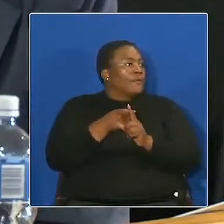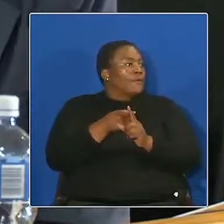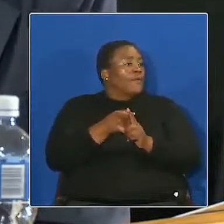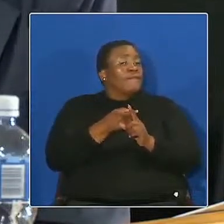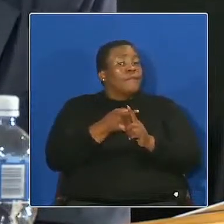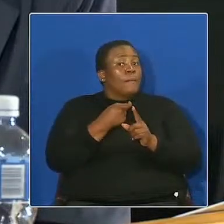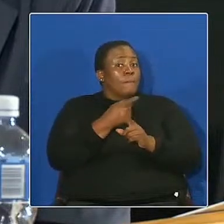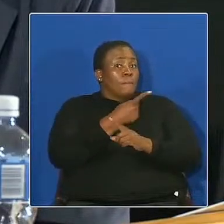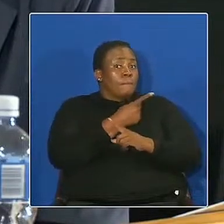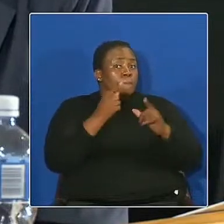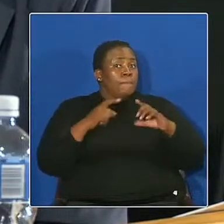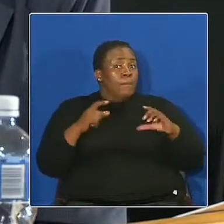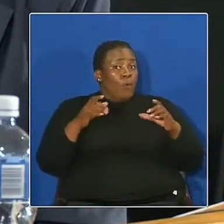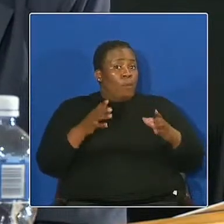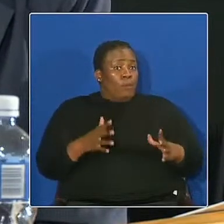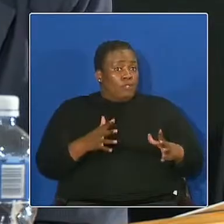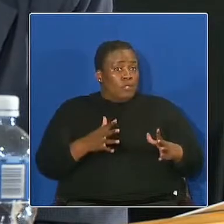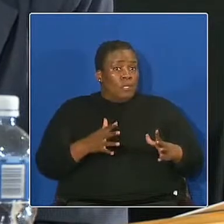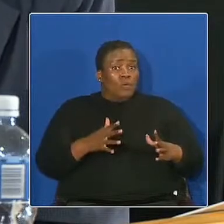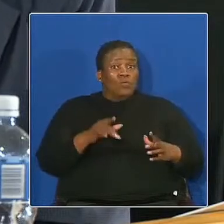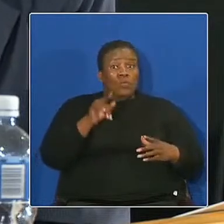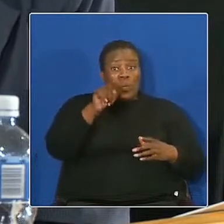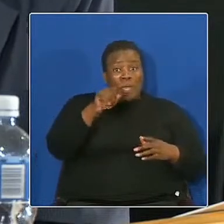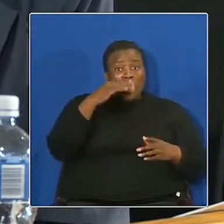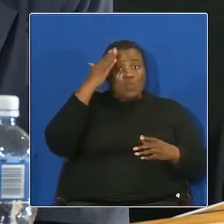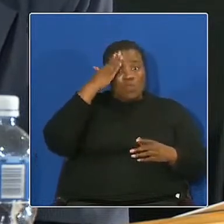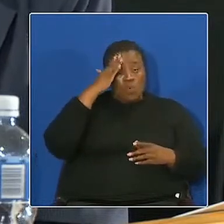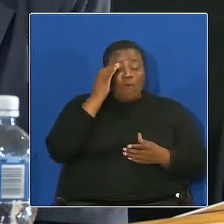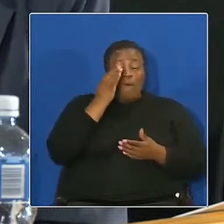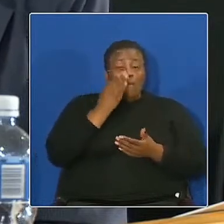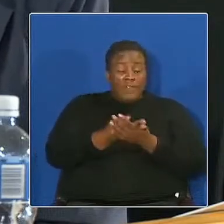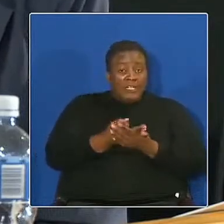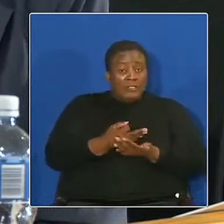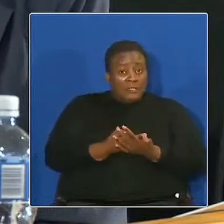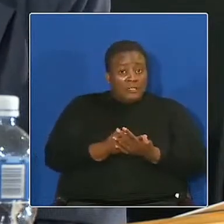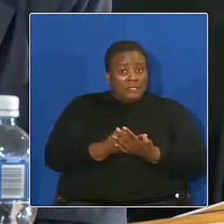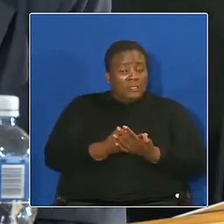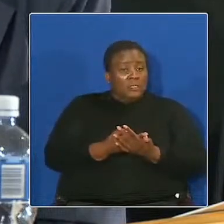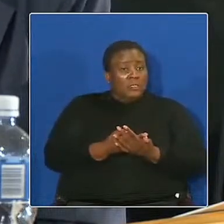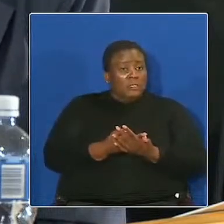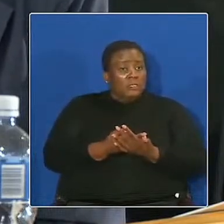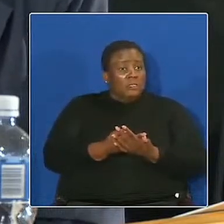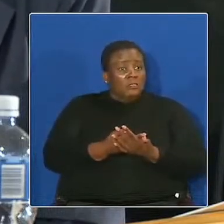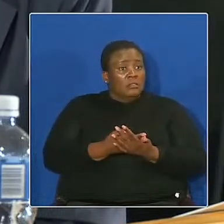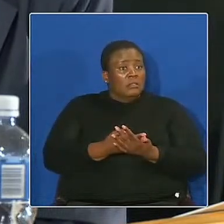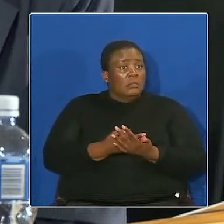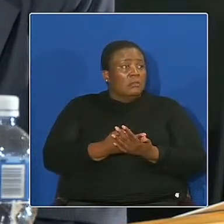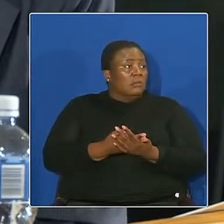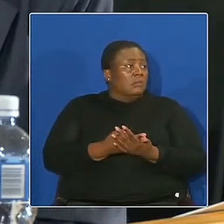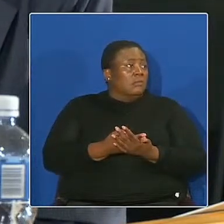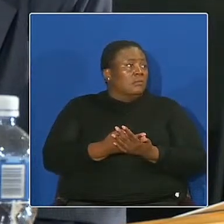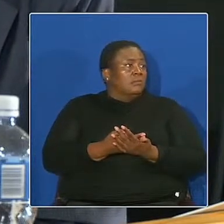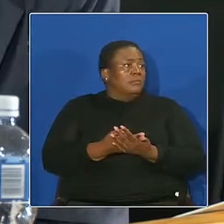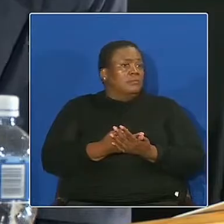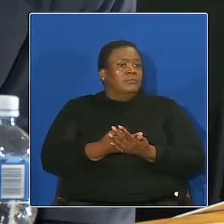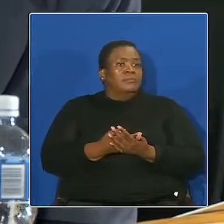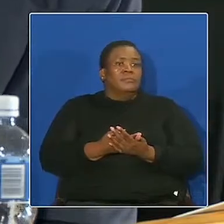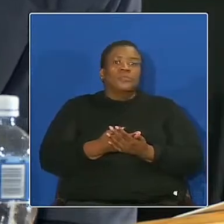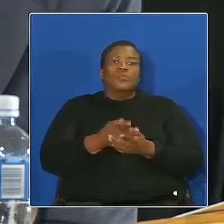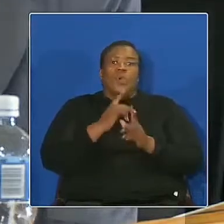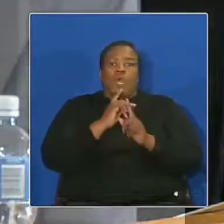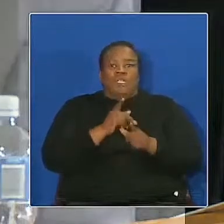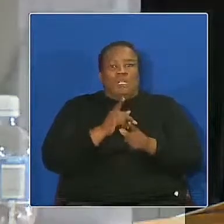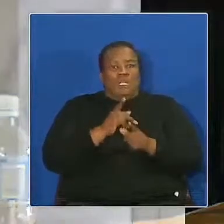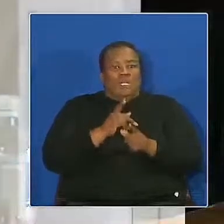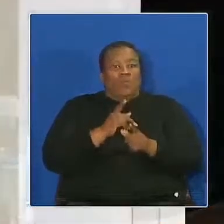the commissioners, whether you know as a matter of fact, to answer as a matter of fact. So it was in